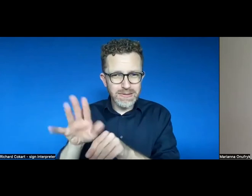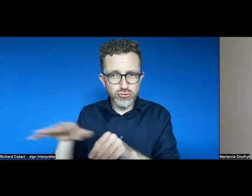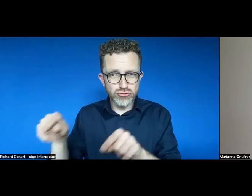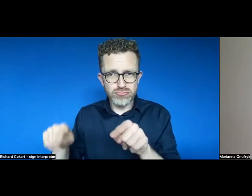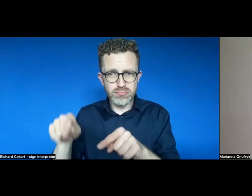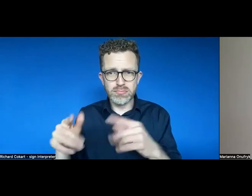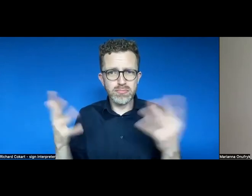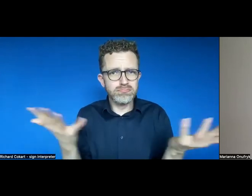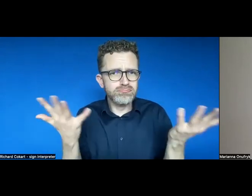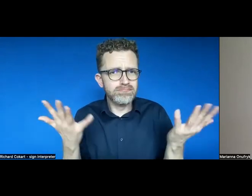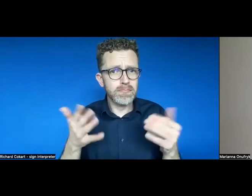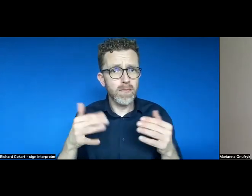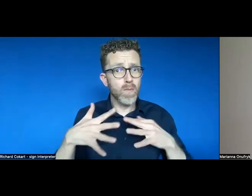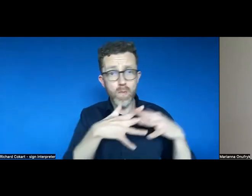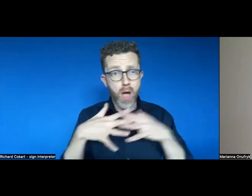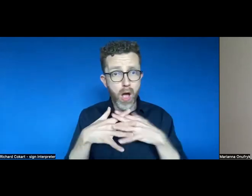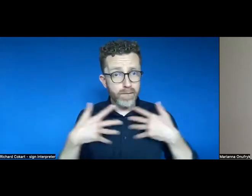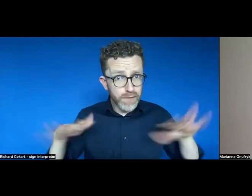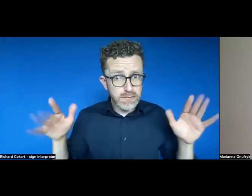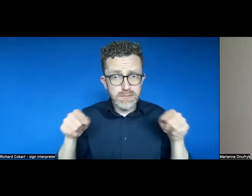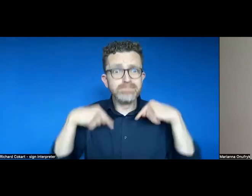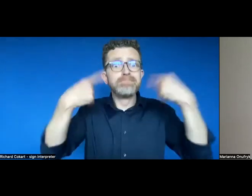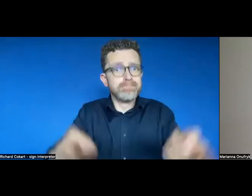services now, to think about this now.